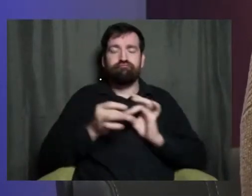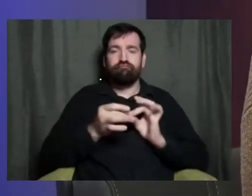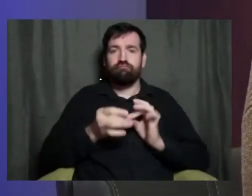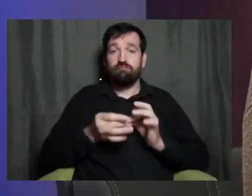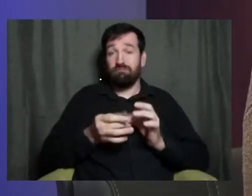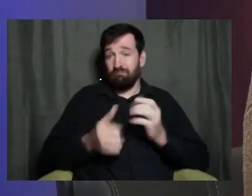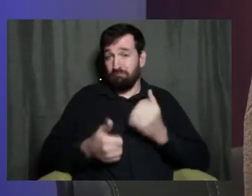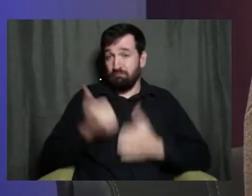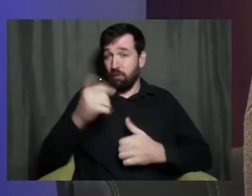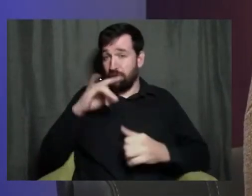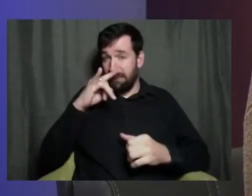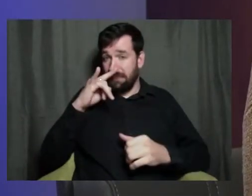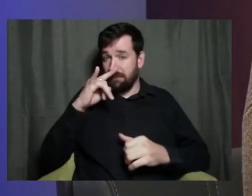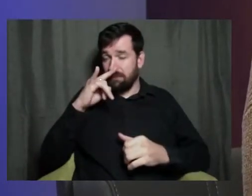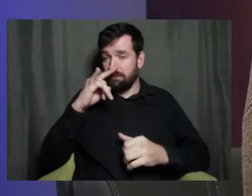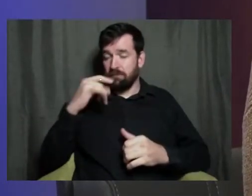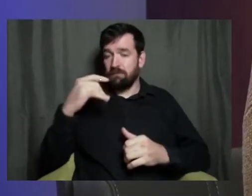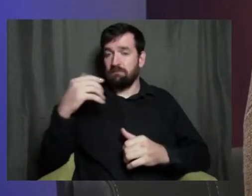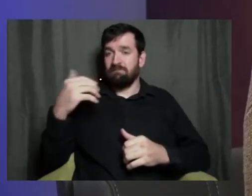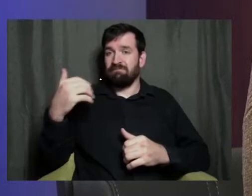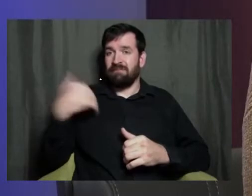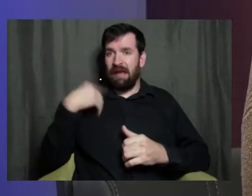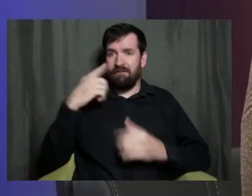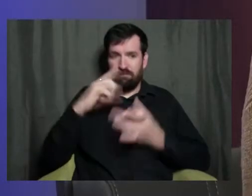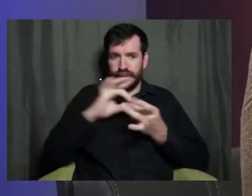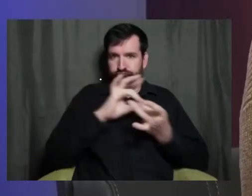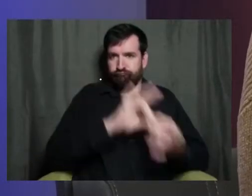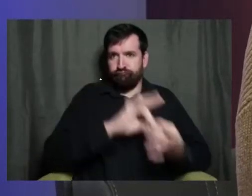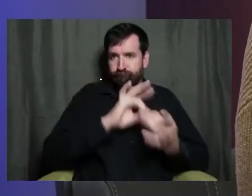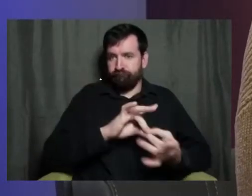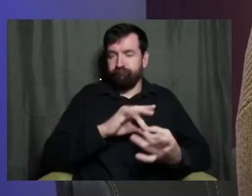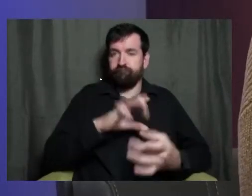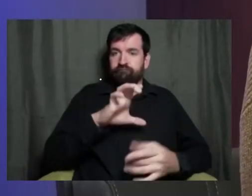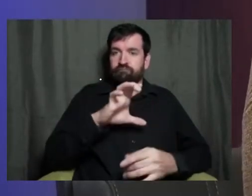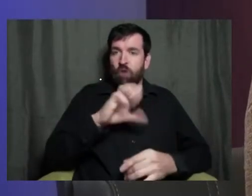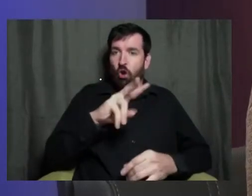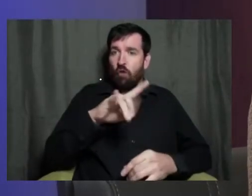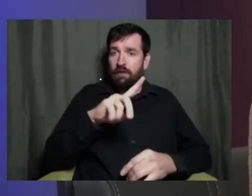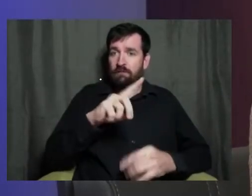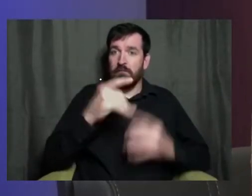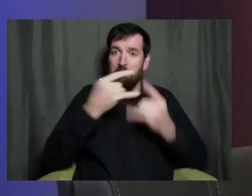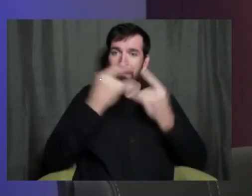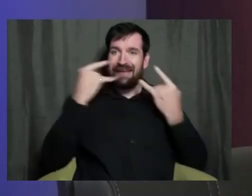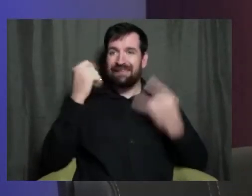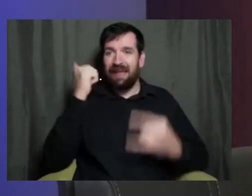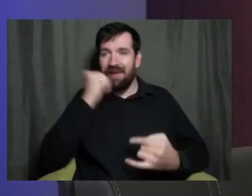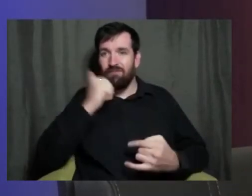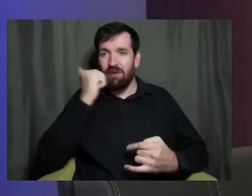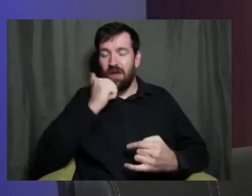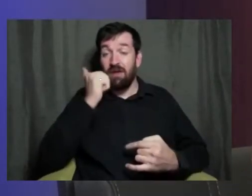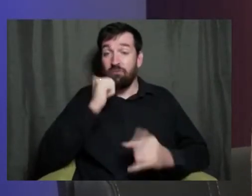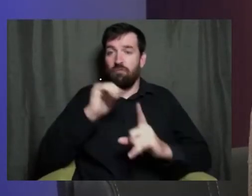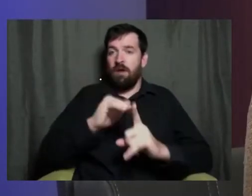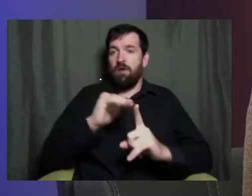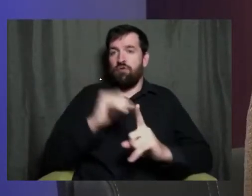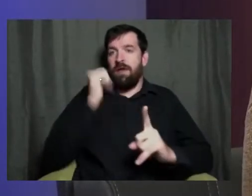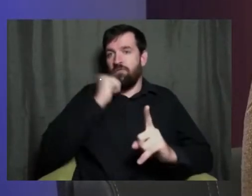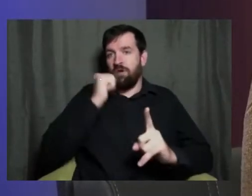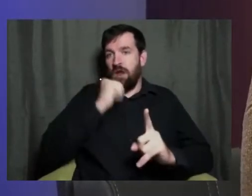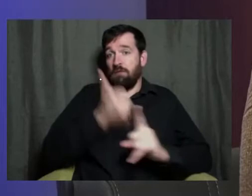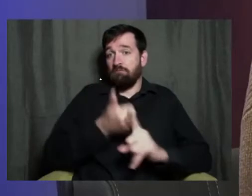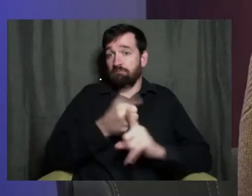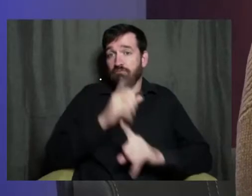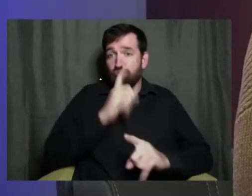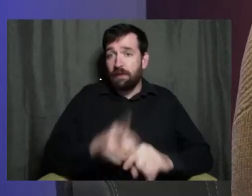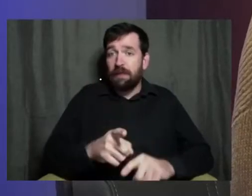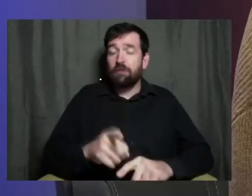they have a direct correlation to COVID. They wear a mask at school. Every single day they get a reminder that COVID's here and COVID's real. They hear some things